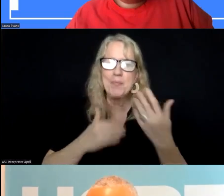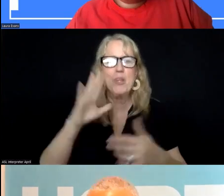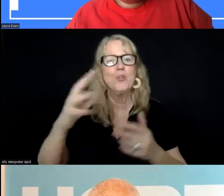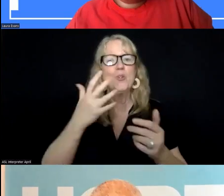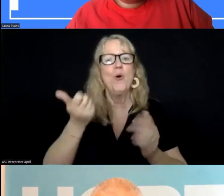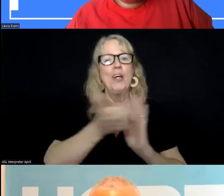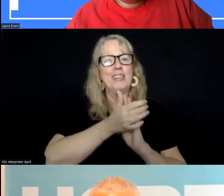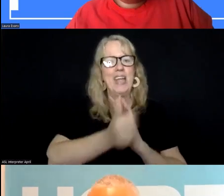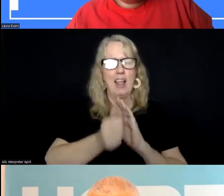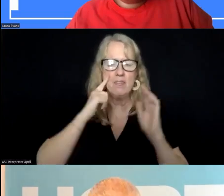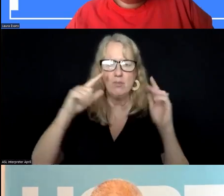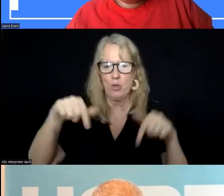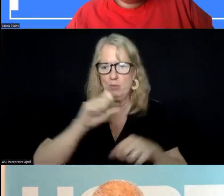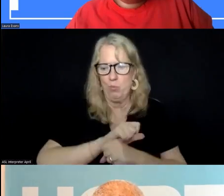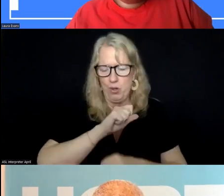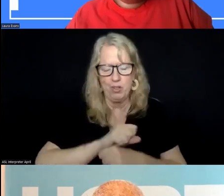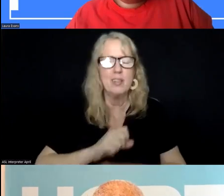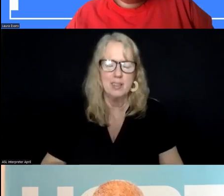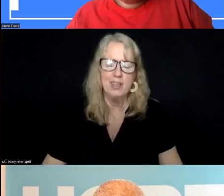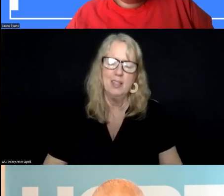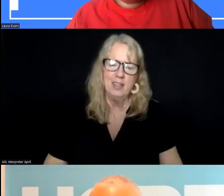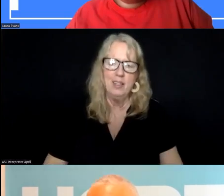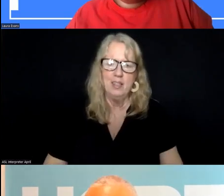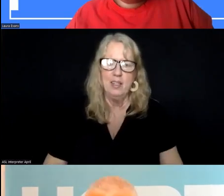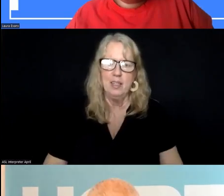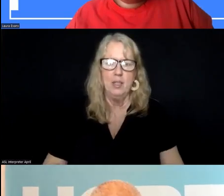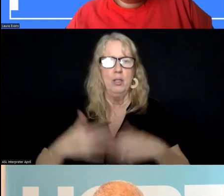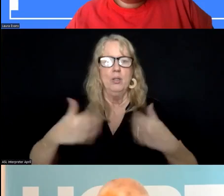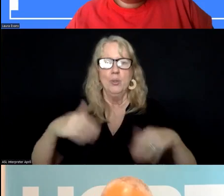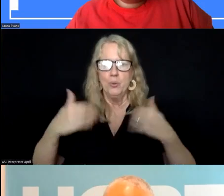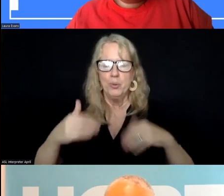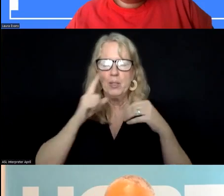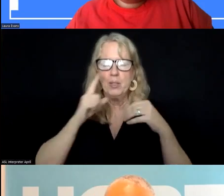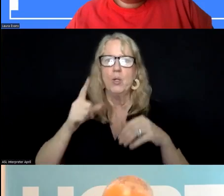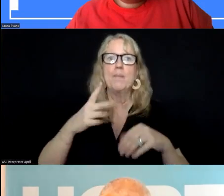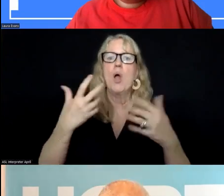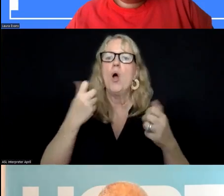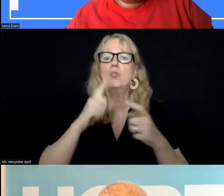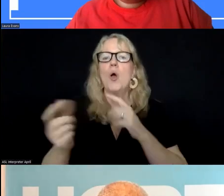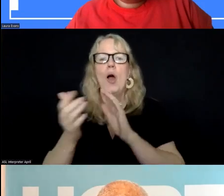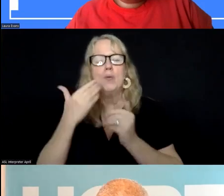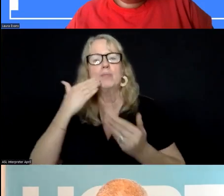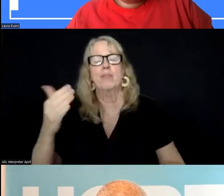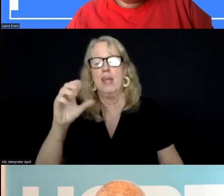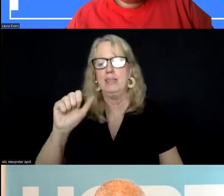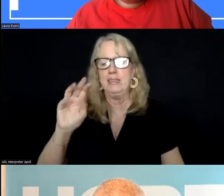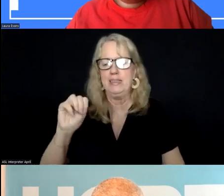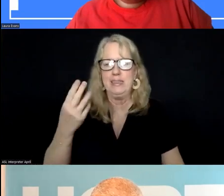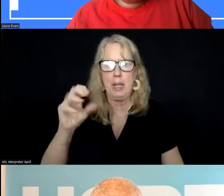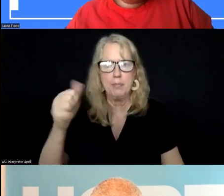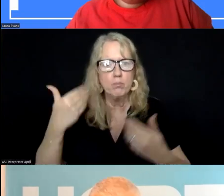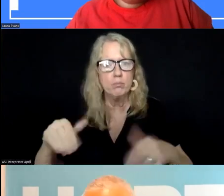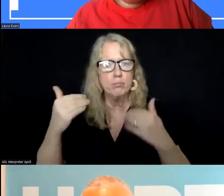talent to this work. And it is an incredible body of work. And also want to praise SAMHSA for the dramatic